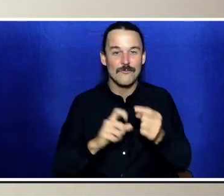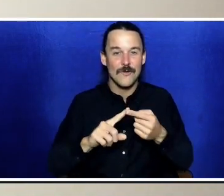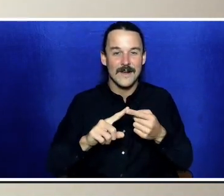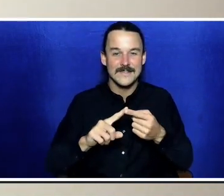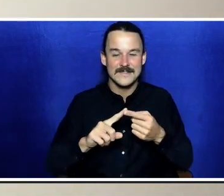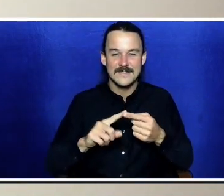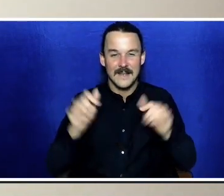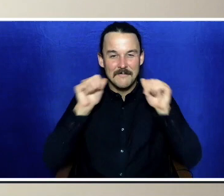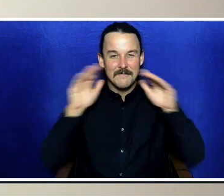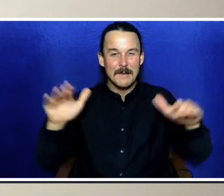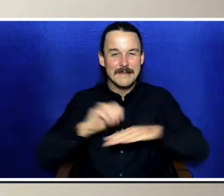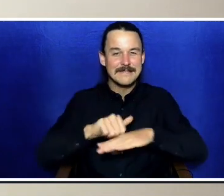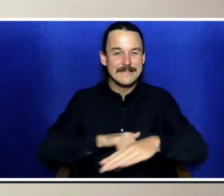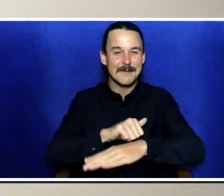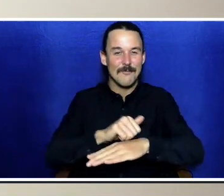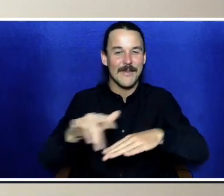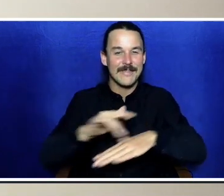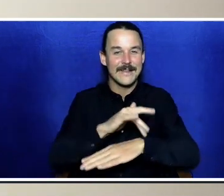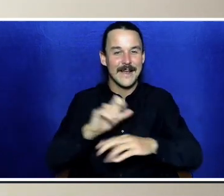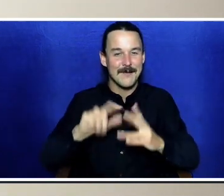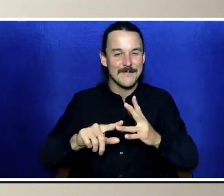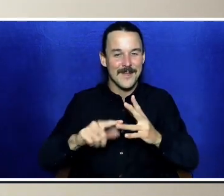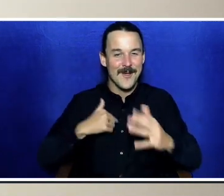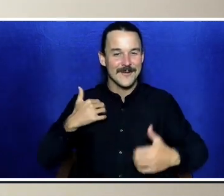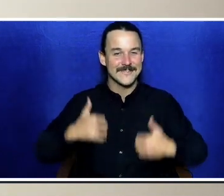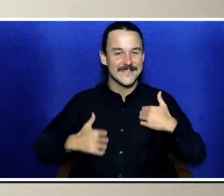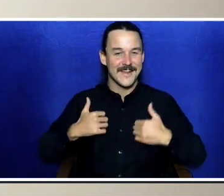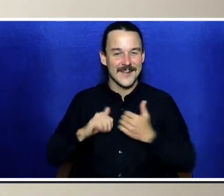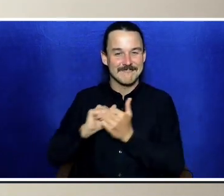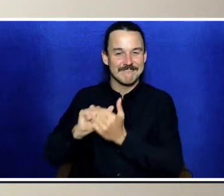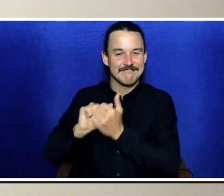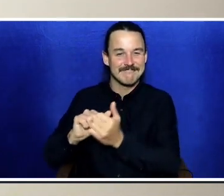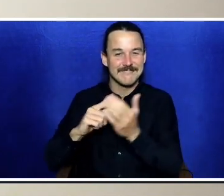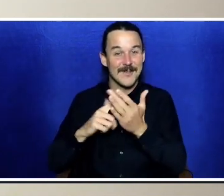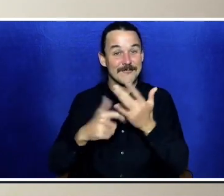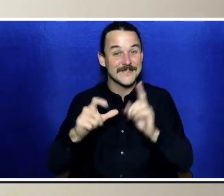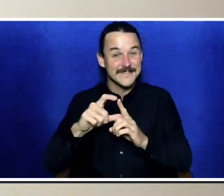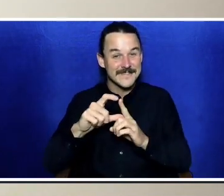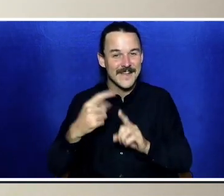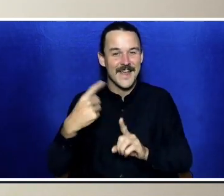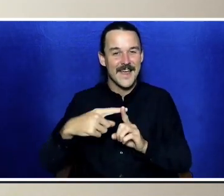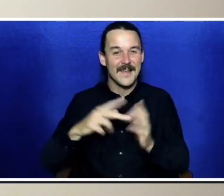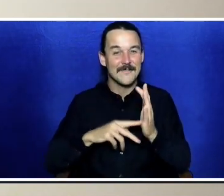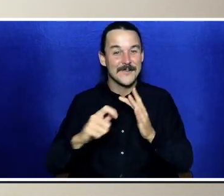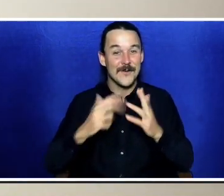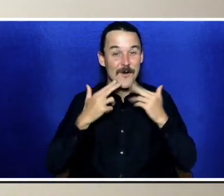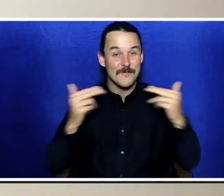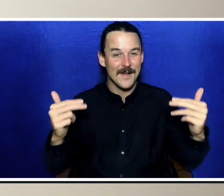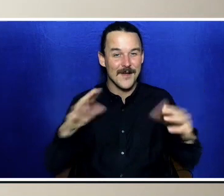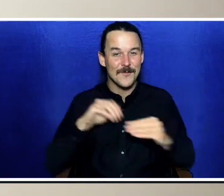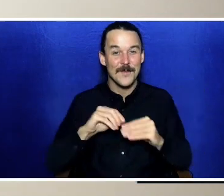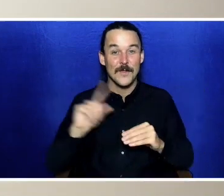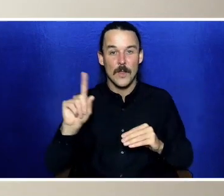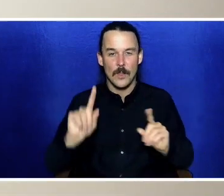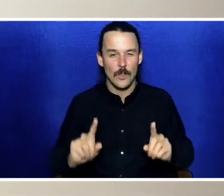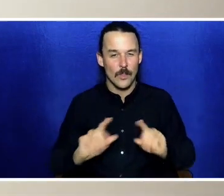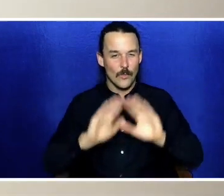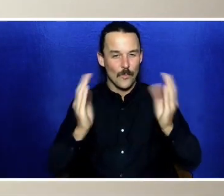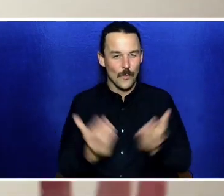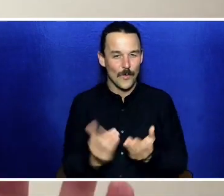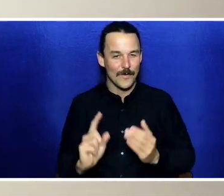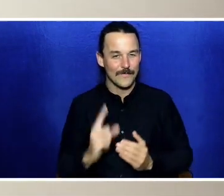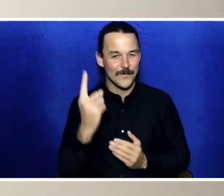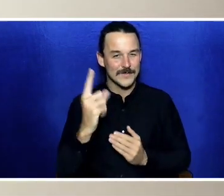thrilled to be collaborating with Richard Mills and Victorian Opera on the world premiere of Butterfly Lovers. This is all the ingredients